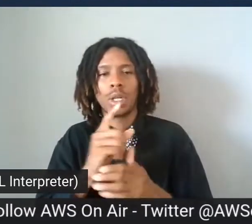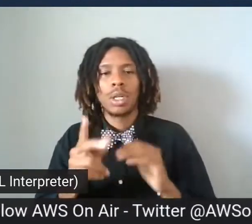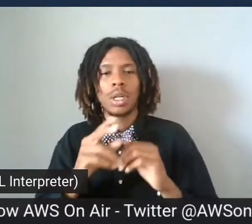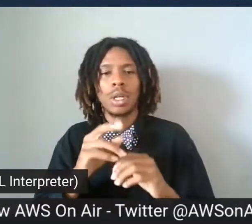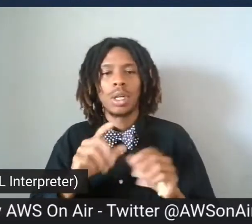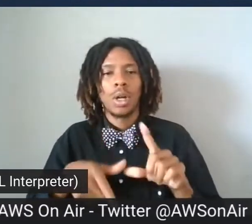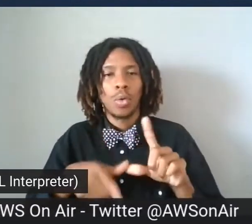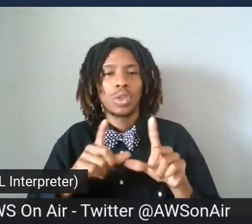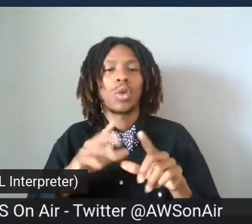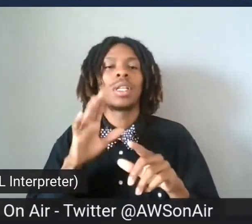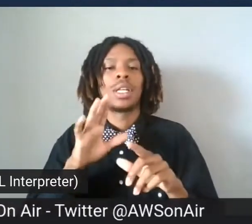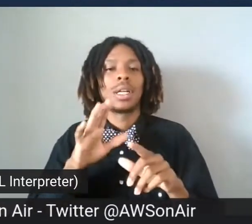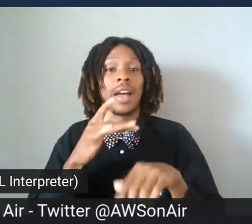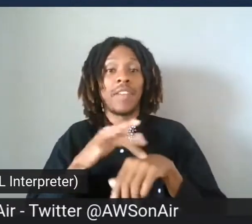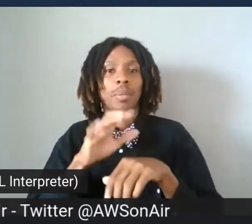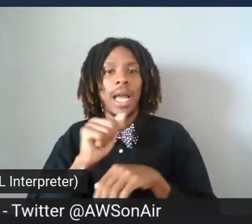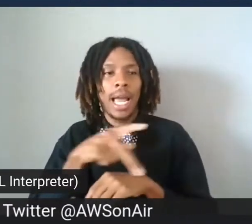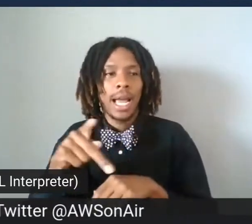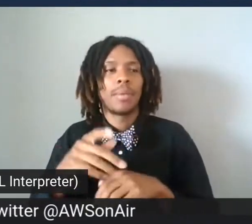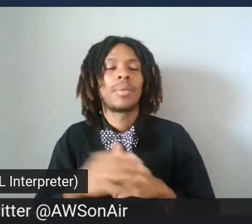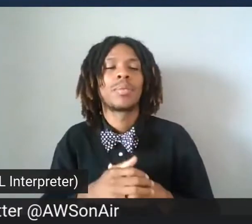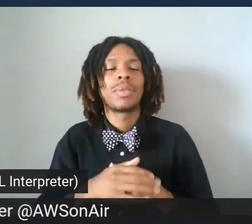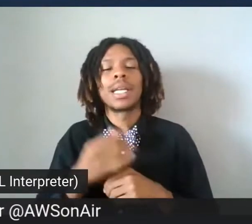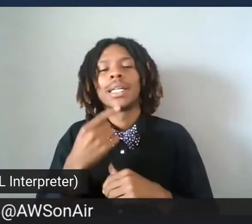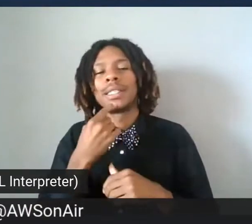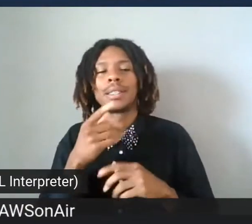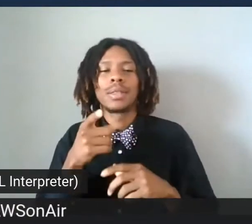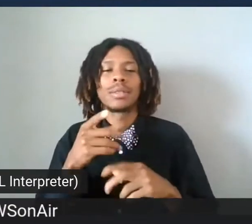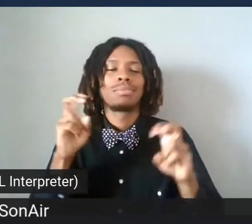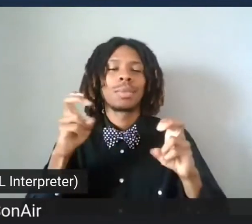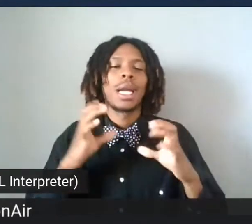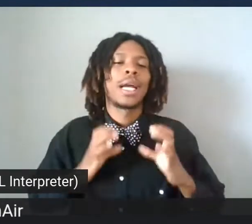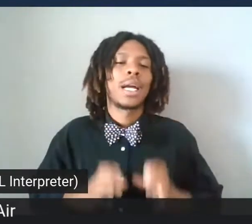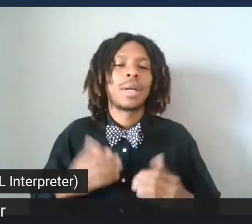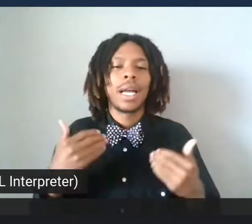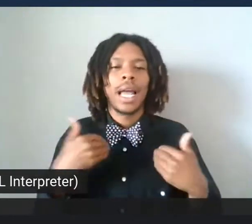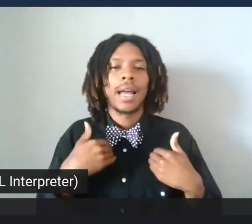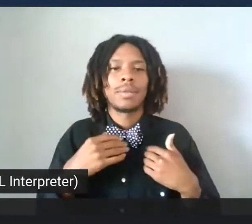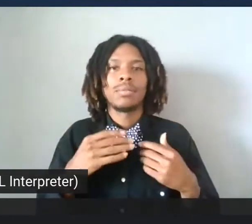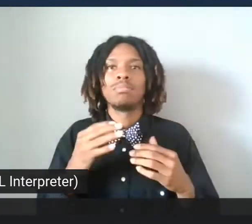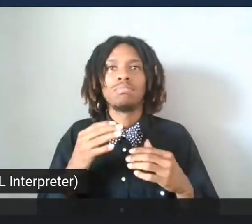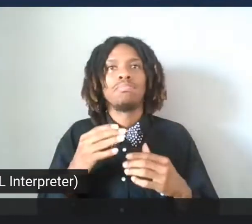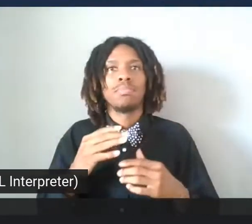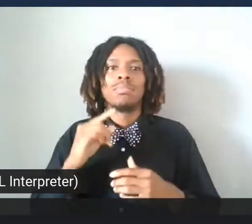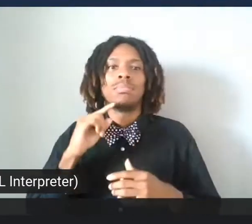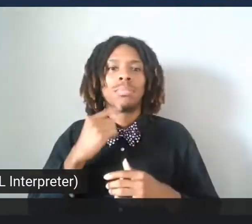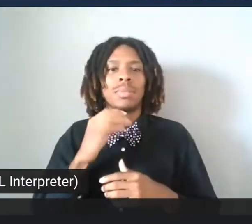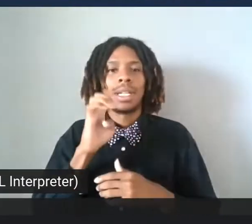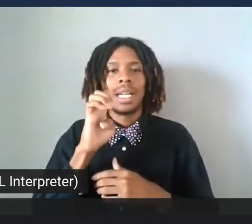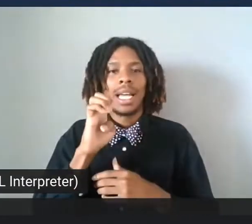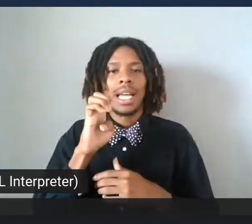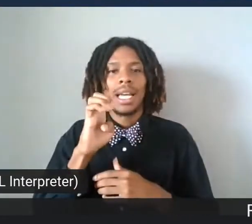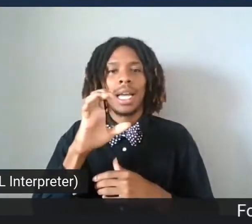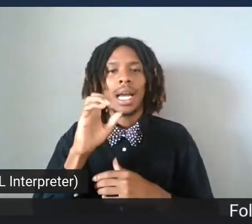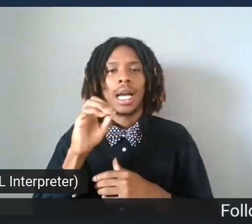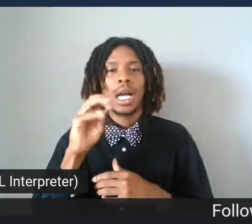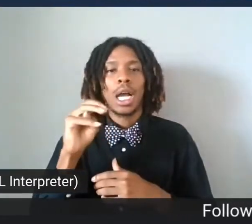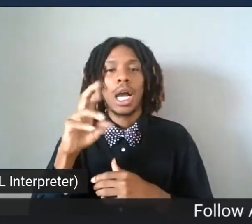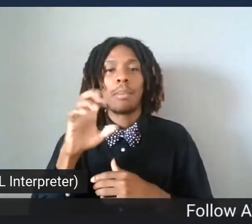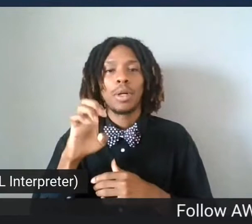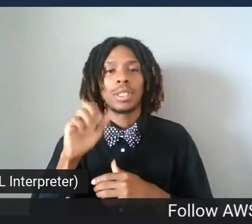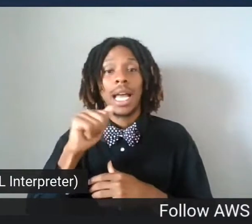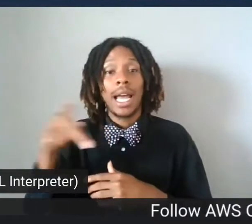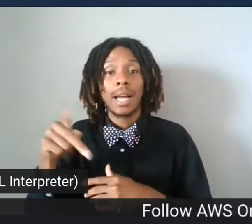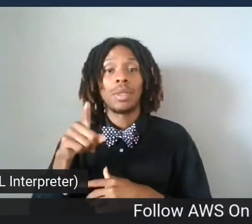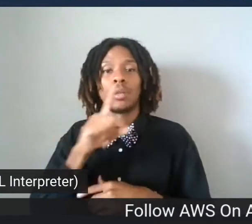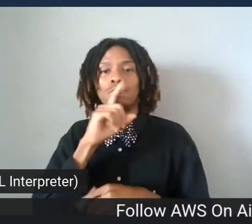availability of your app. So say you are a customer that has a critical e-commerce application, and you are